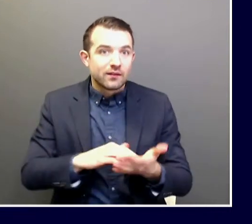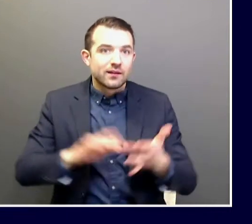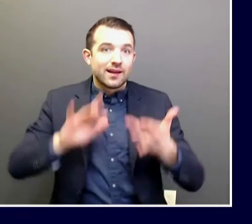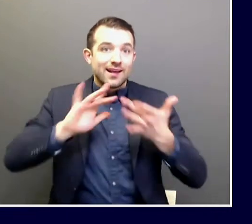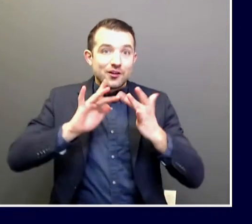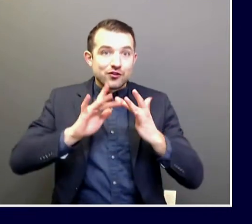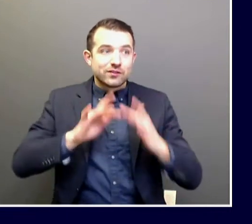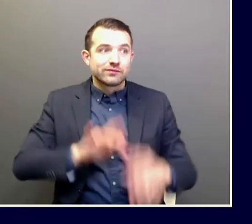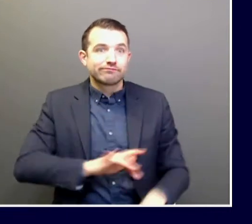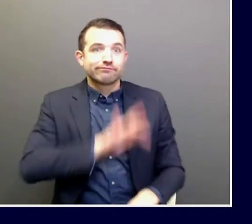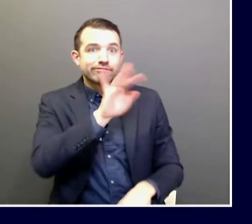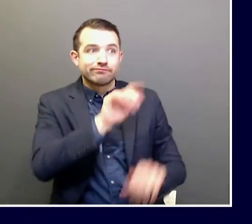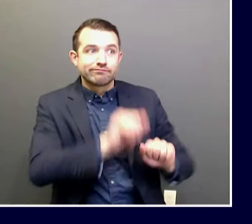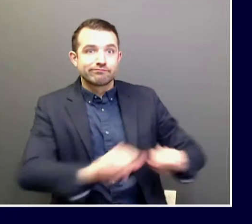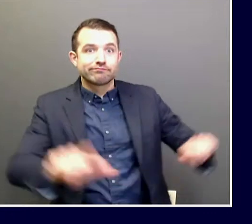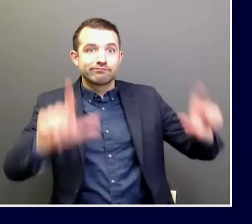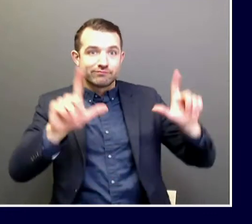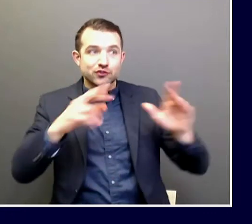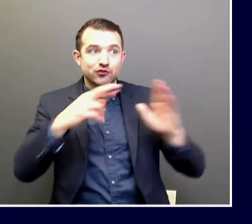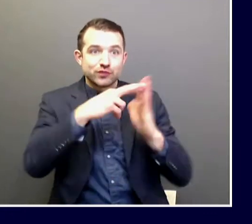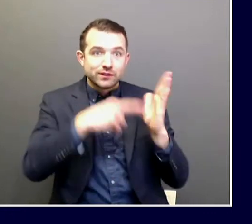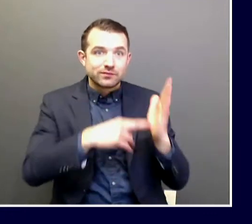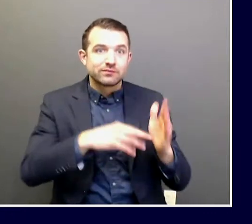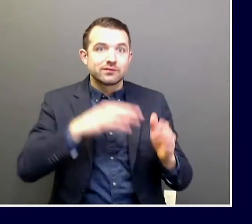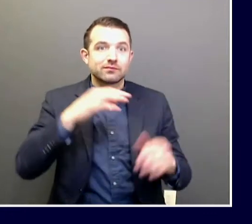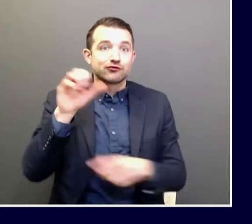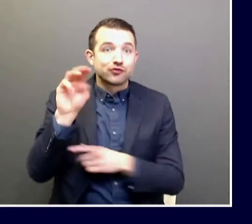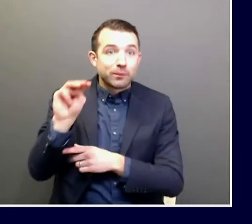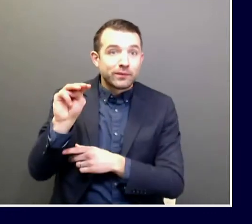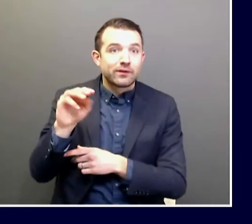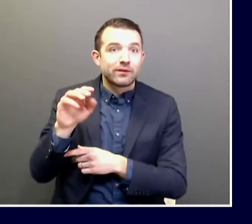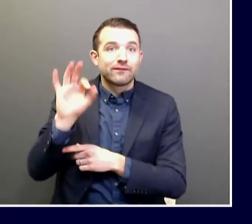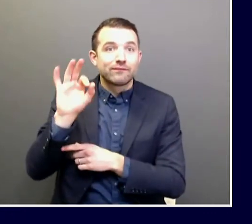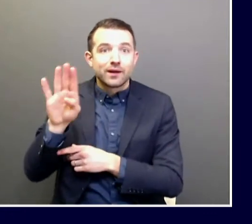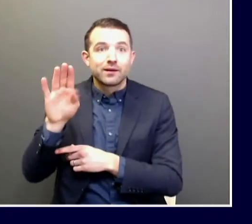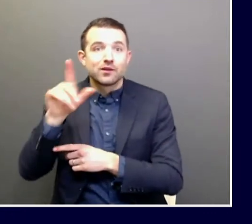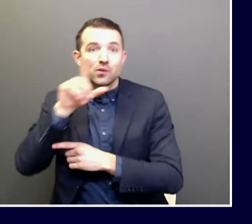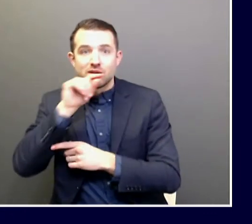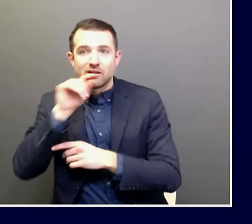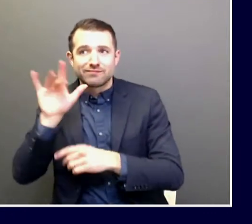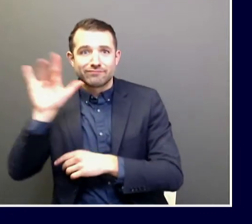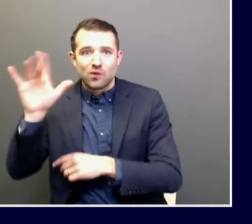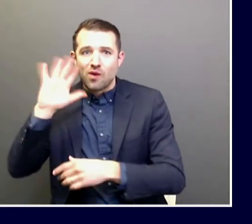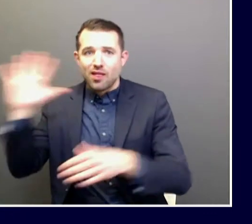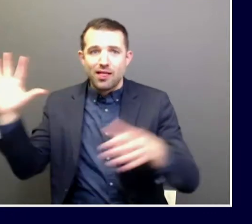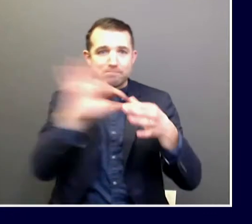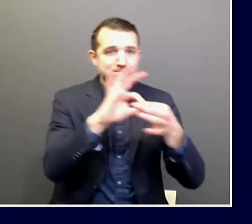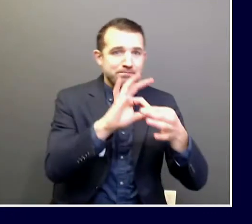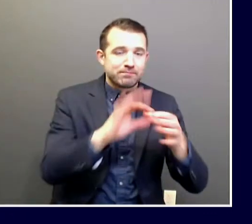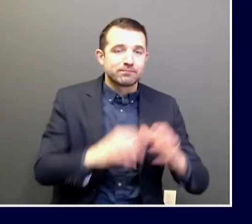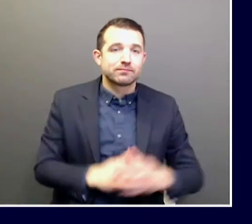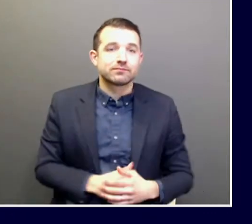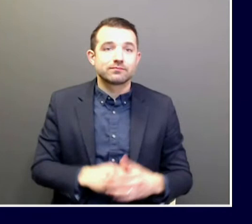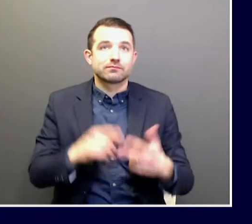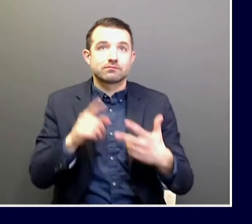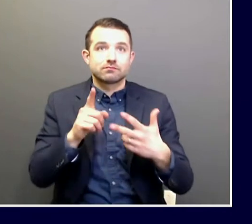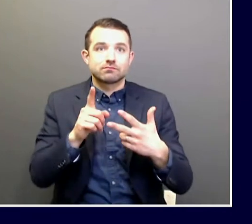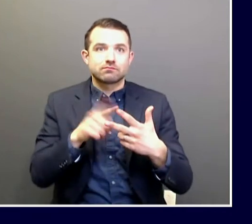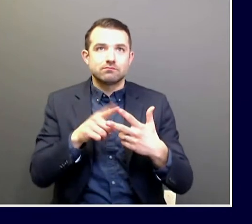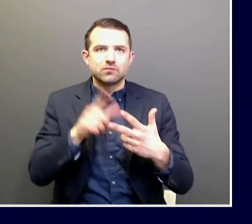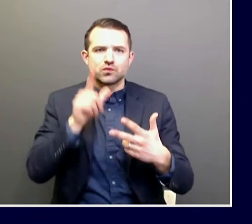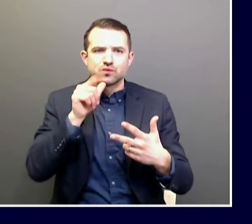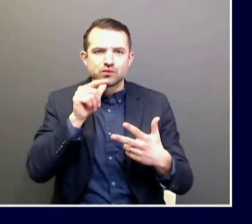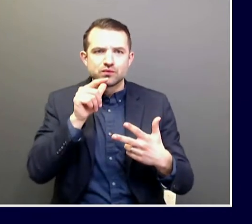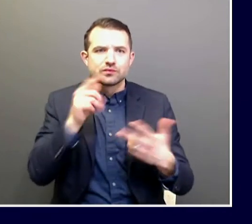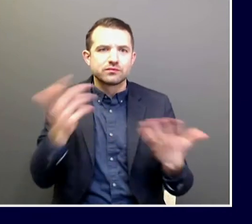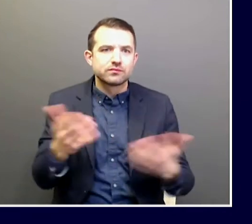information on how to register. That is being launched in partnership by the Maine CDC, the York County